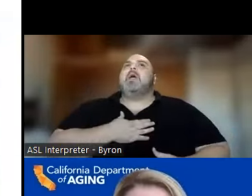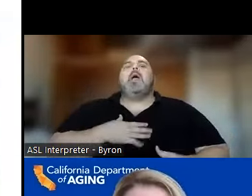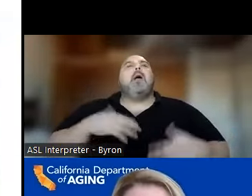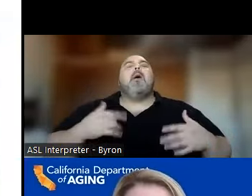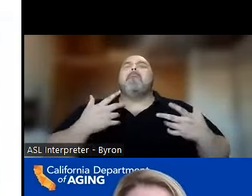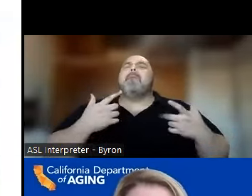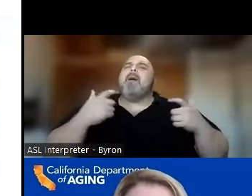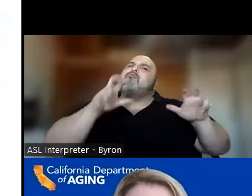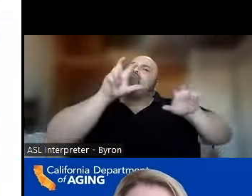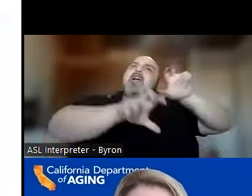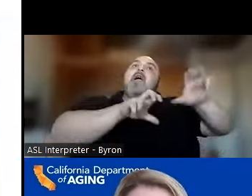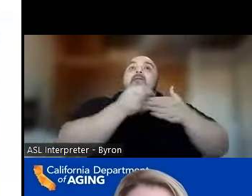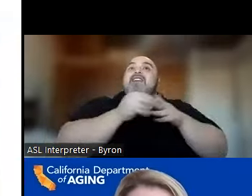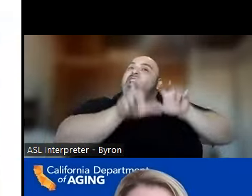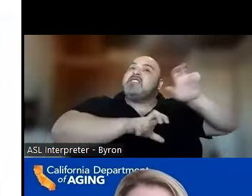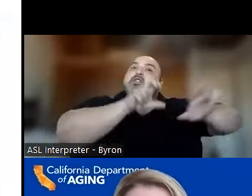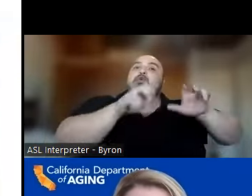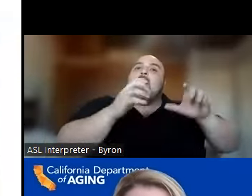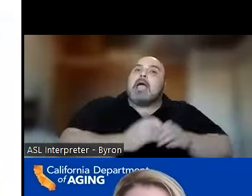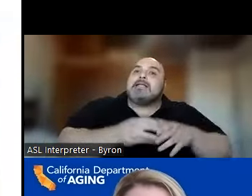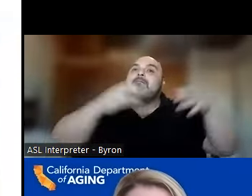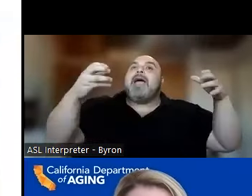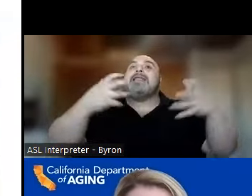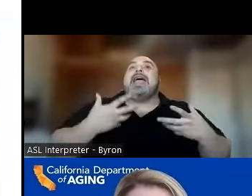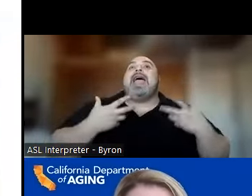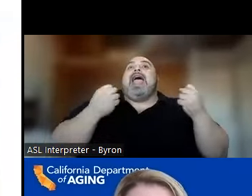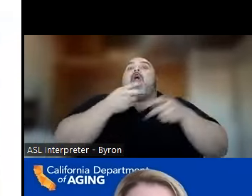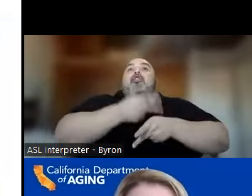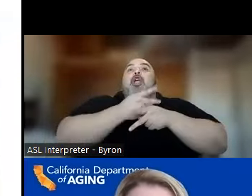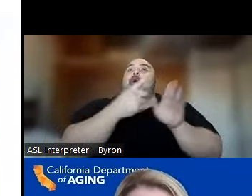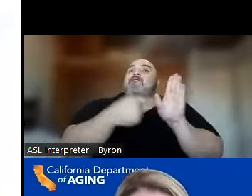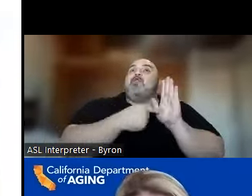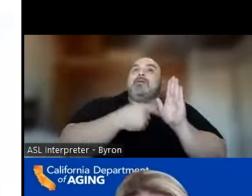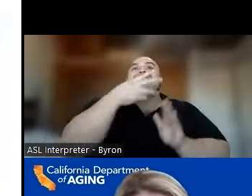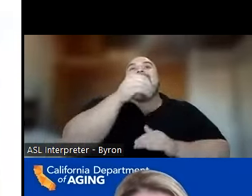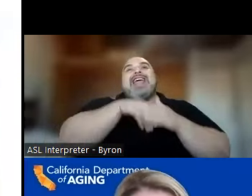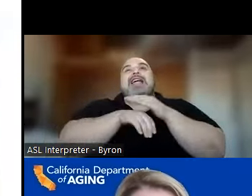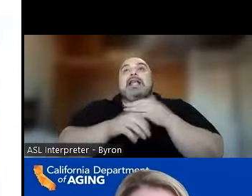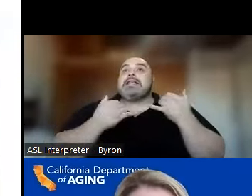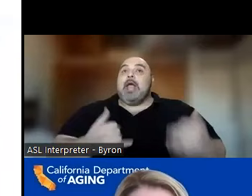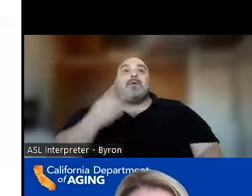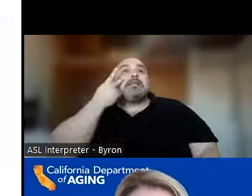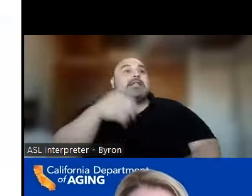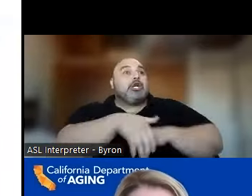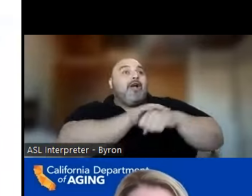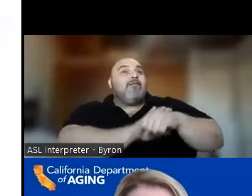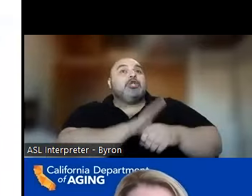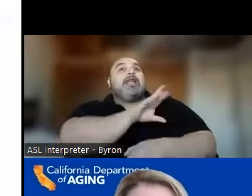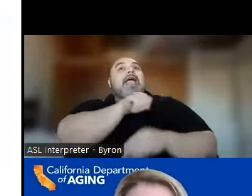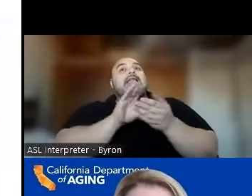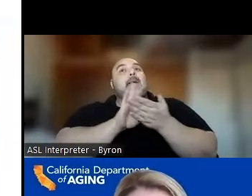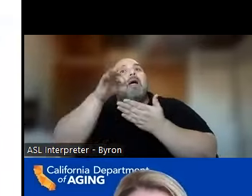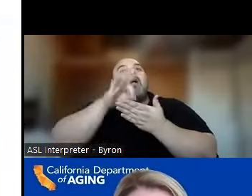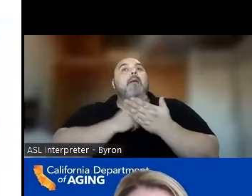investments that have been made to expand healthcare affordability and access. We now see coverage for people in the Medi-Cal program who